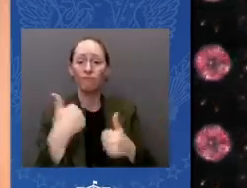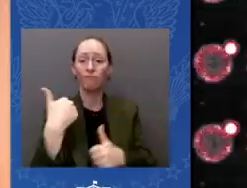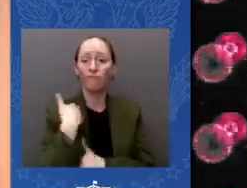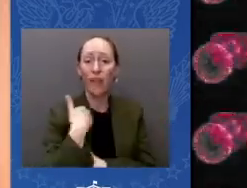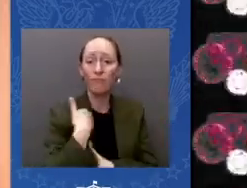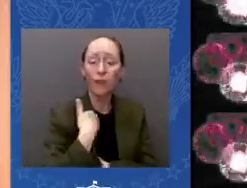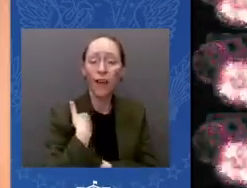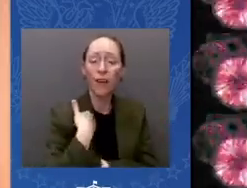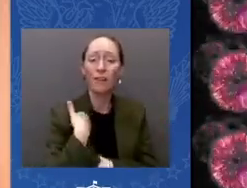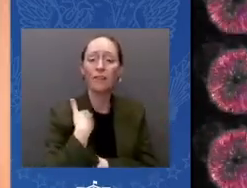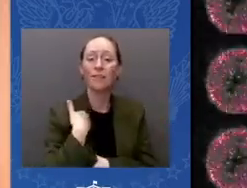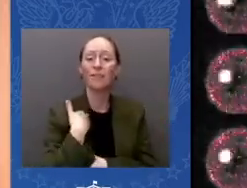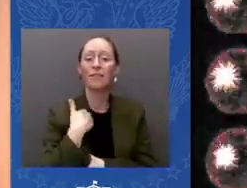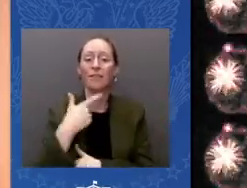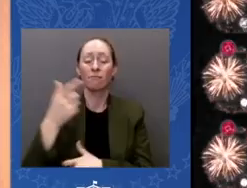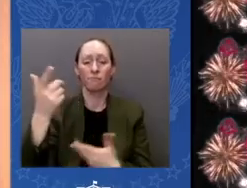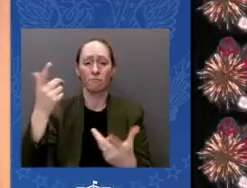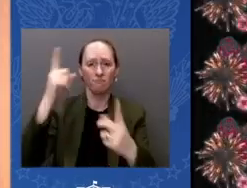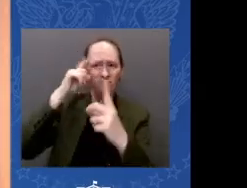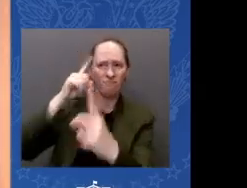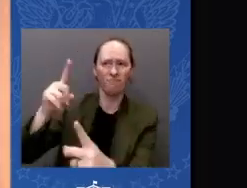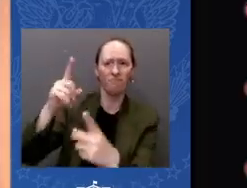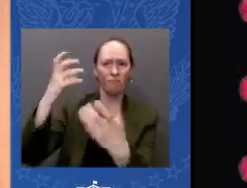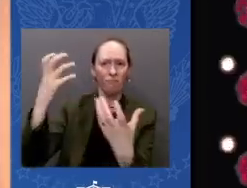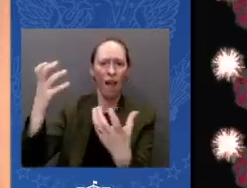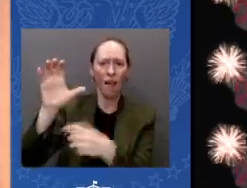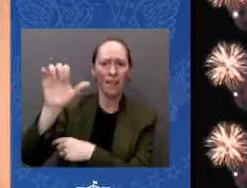going to ban assault weapons before I'm out of this place.